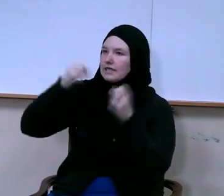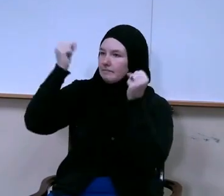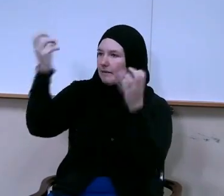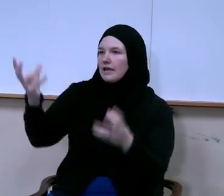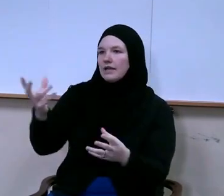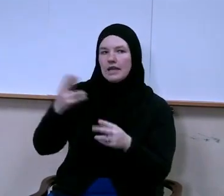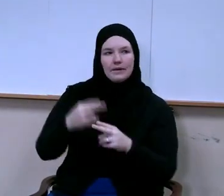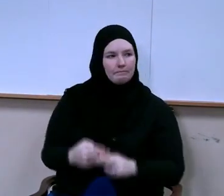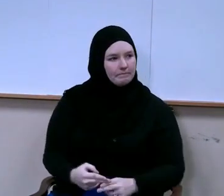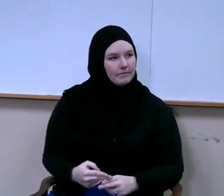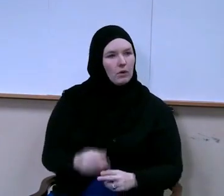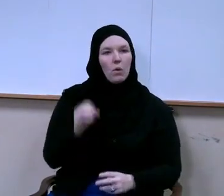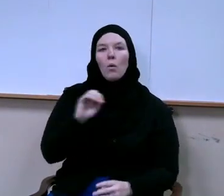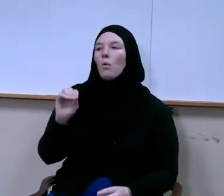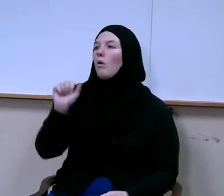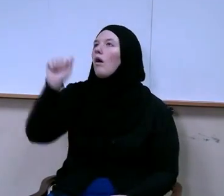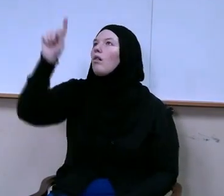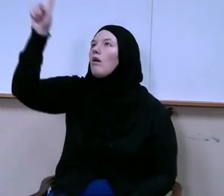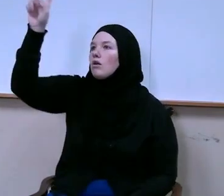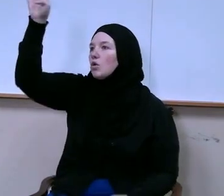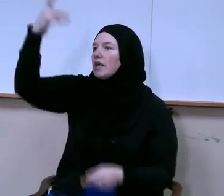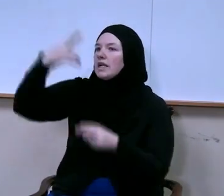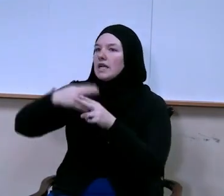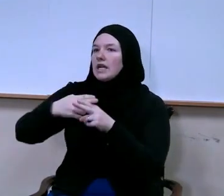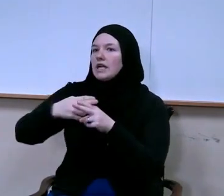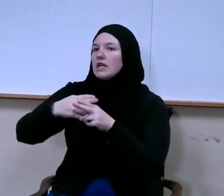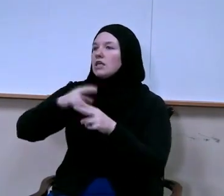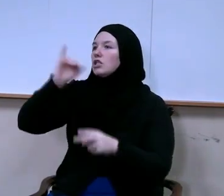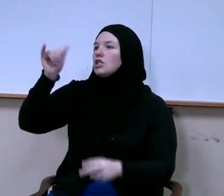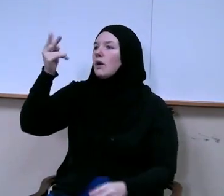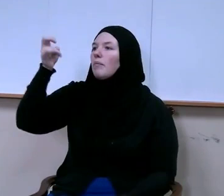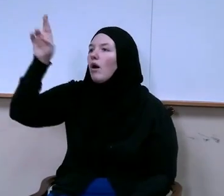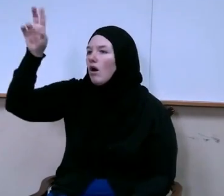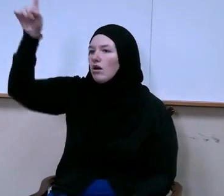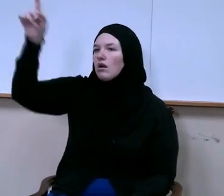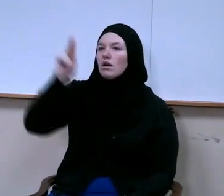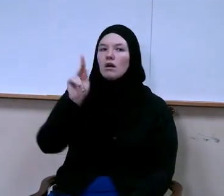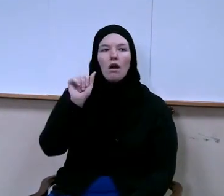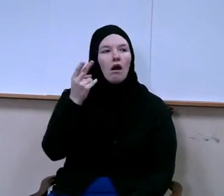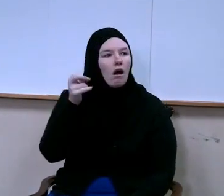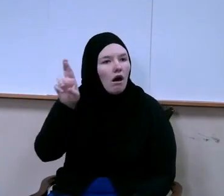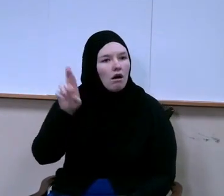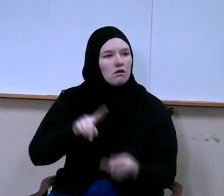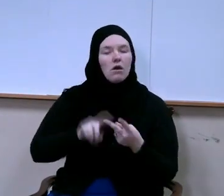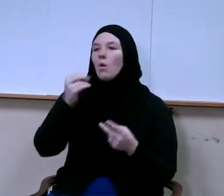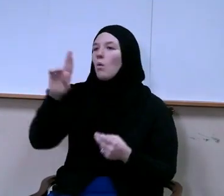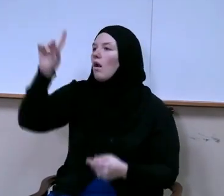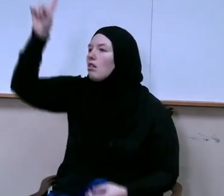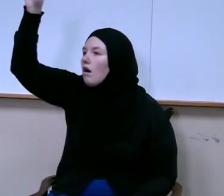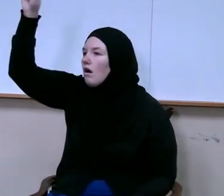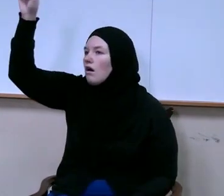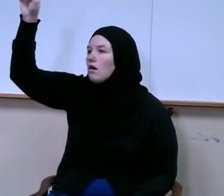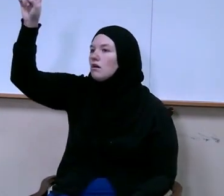His holy names. O Allah, by Your name, You are the Jabbar, You are the Qahhar. O